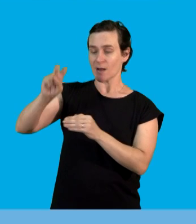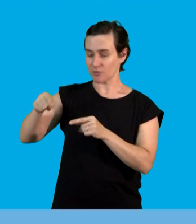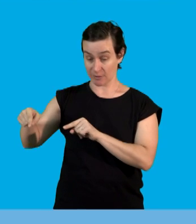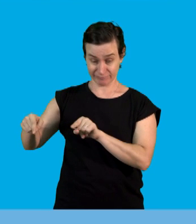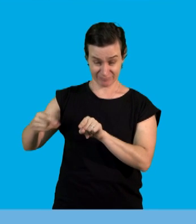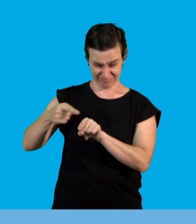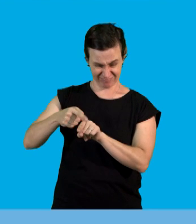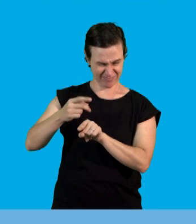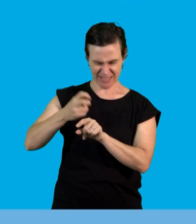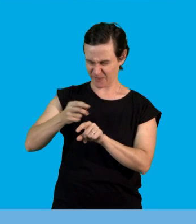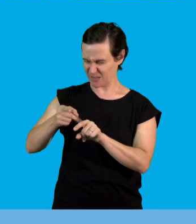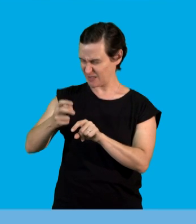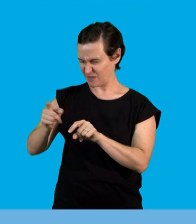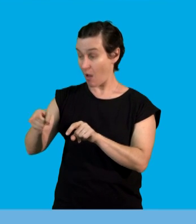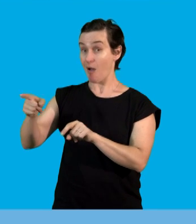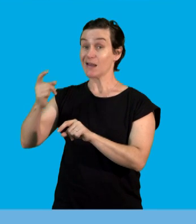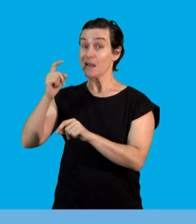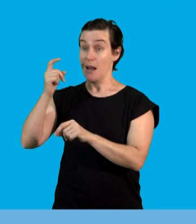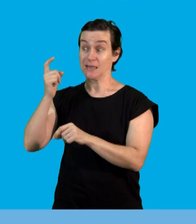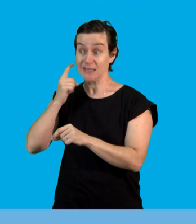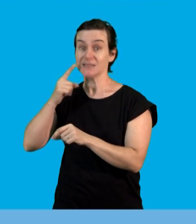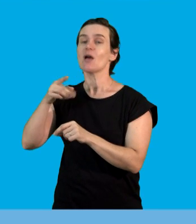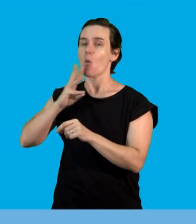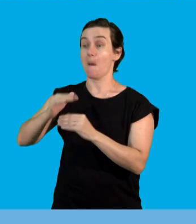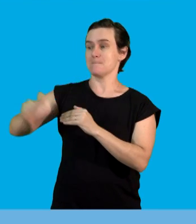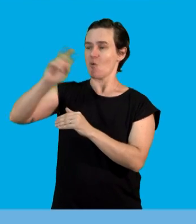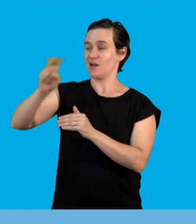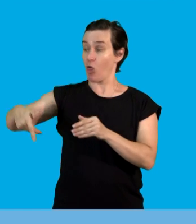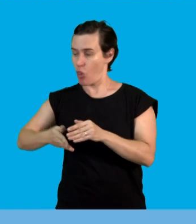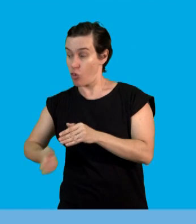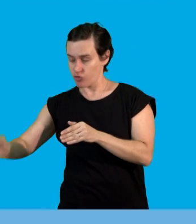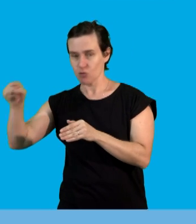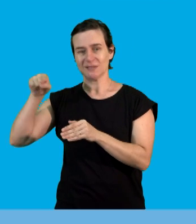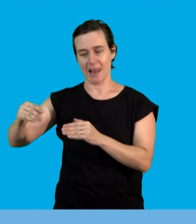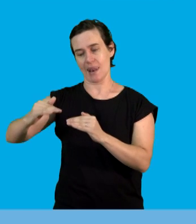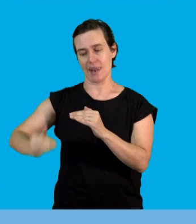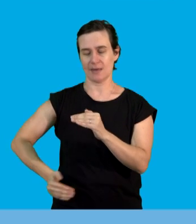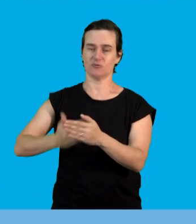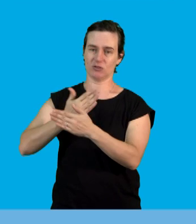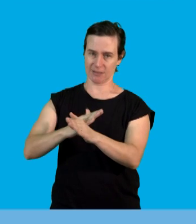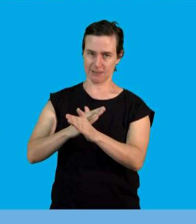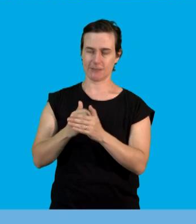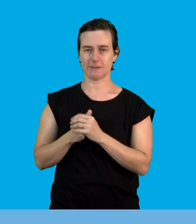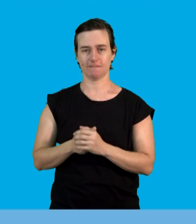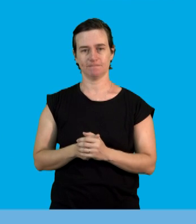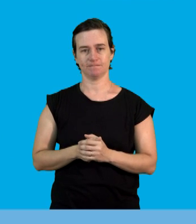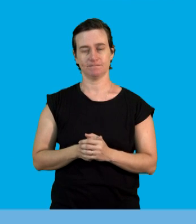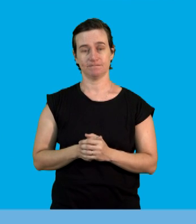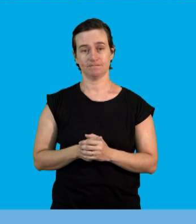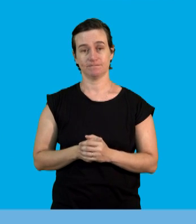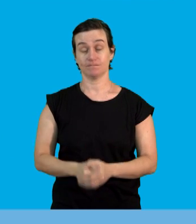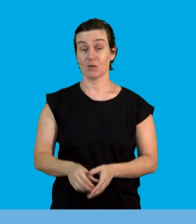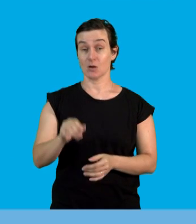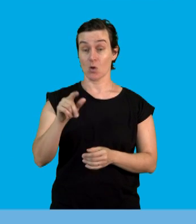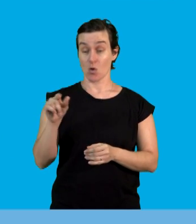we have said, current looks for the path with the least resistance. The one with the least resistance will receive the greatest current. The one with the